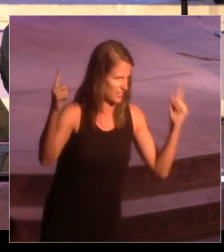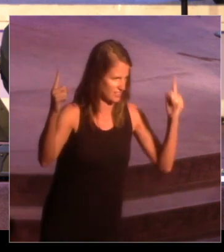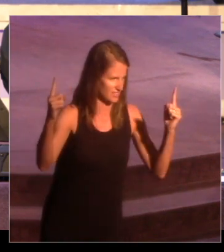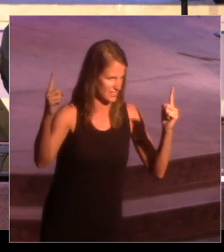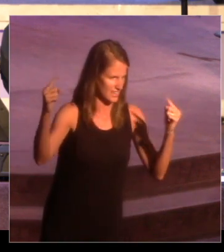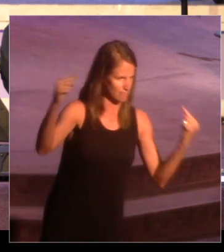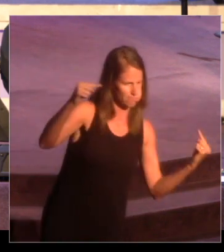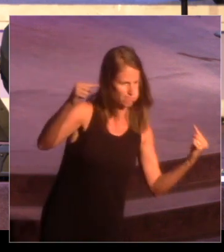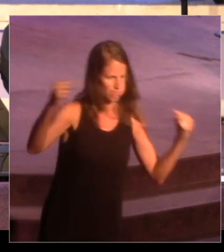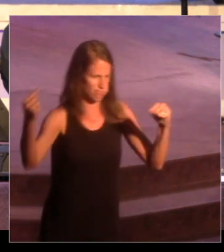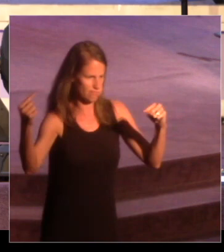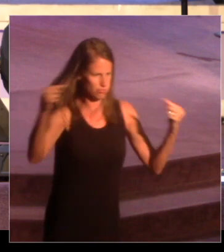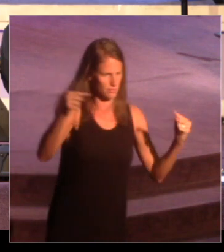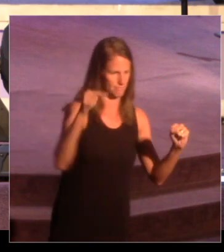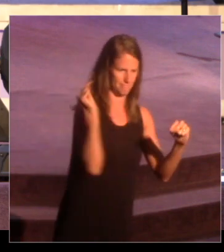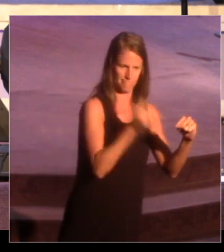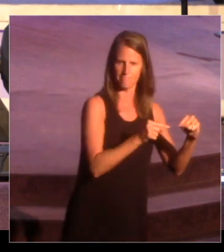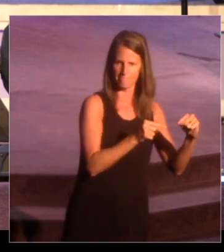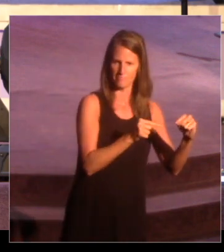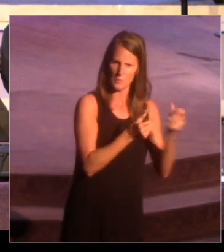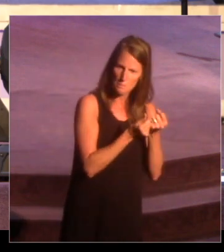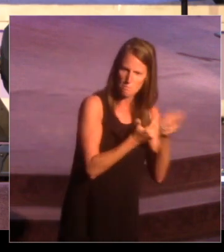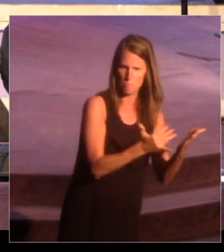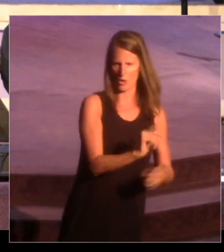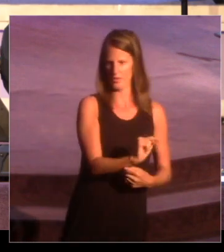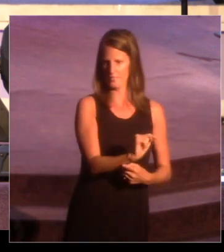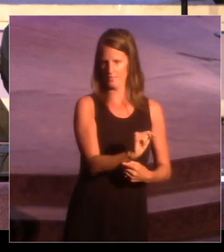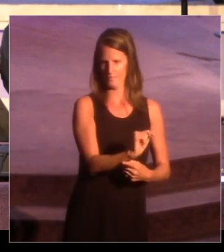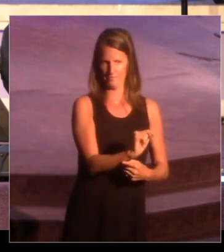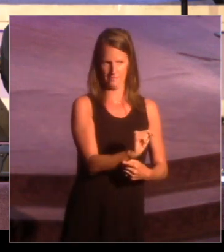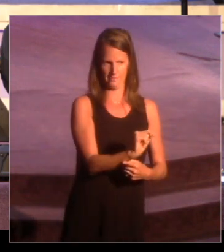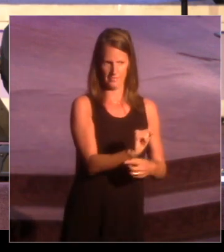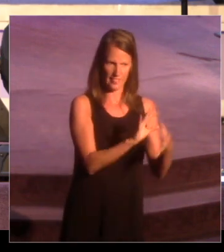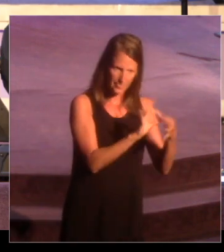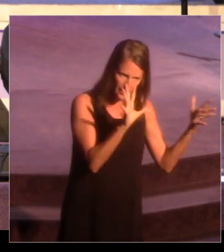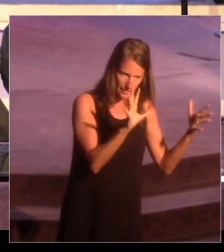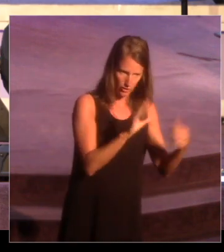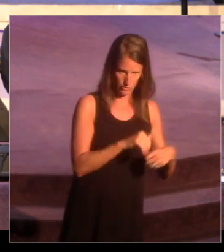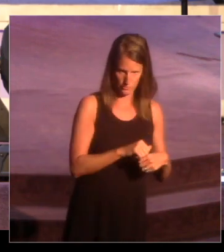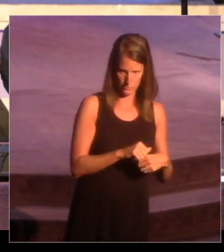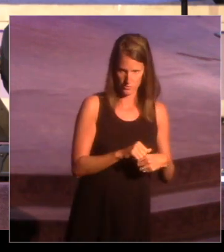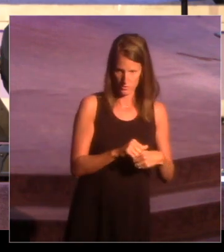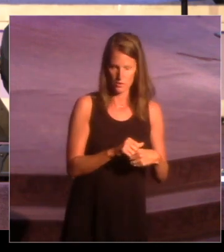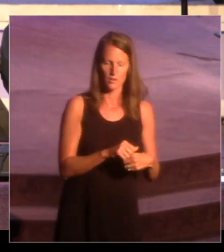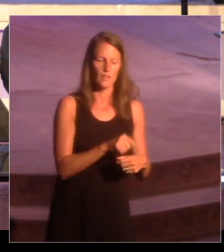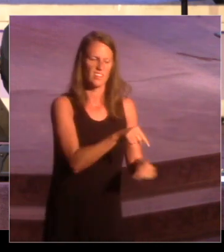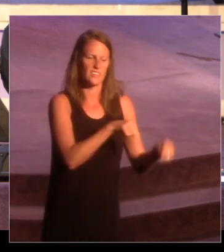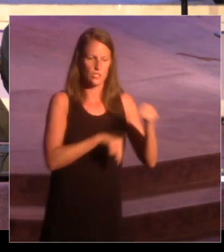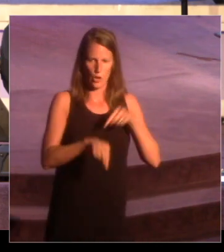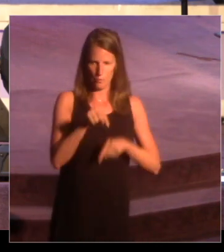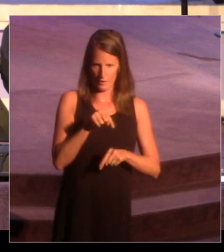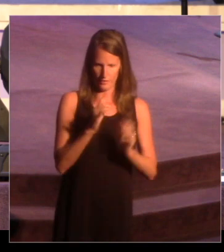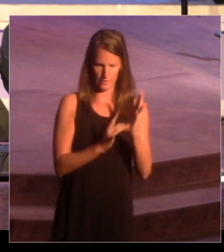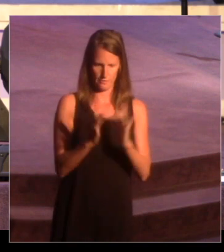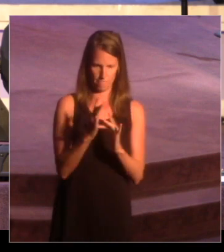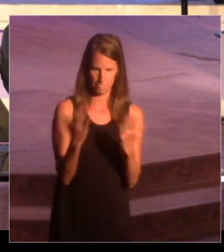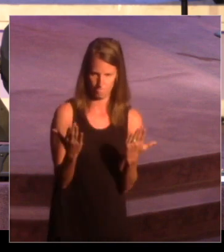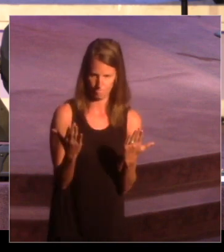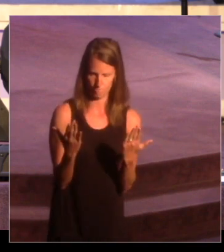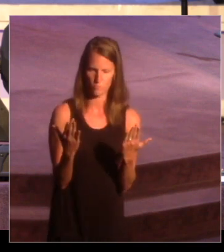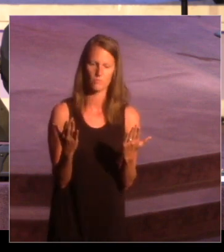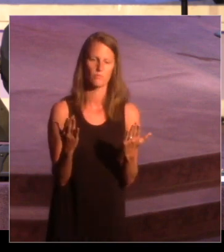intense, it is intense. I'm going to try to make the case for that from our text this morning. So let me reread our three